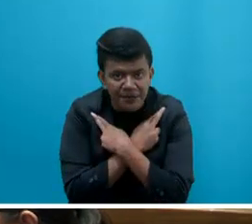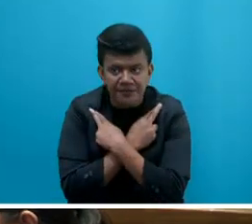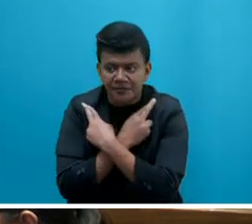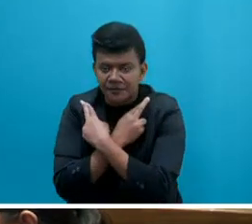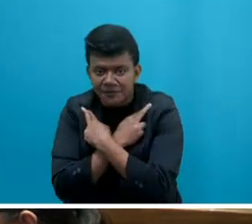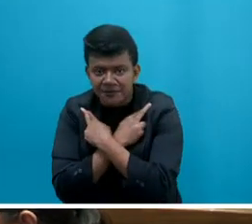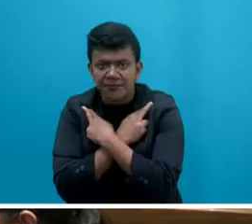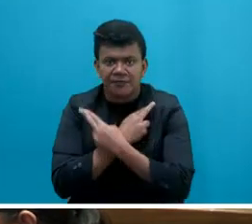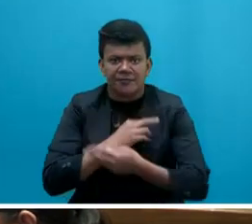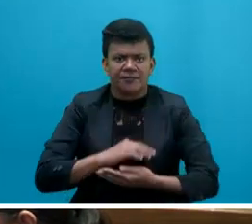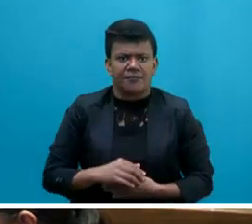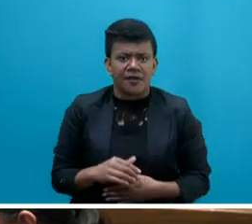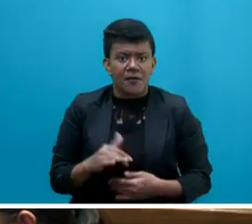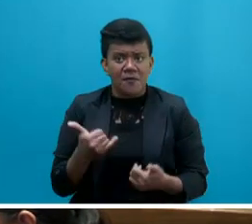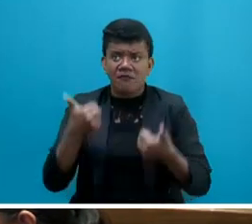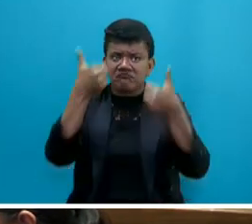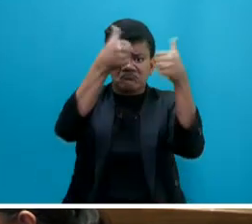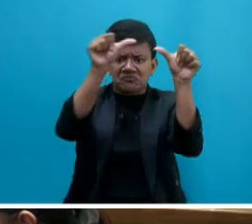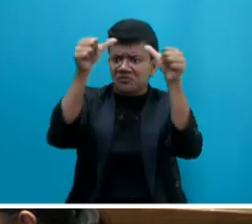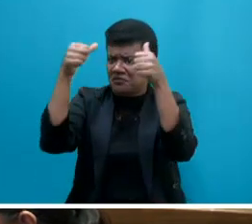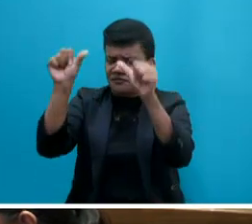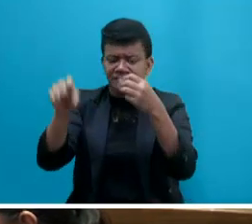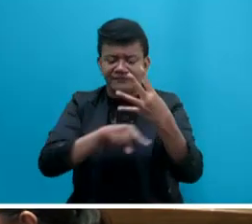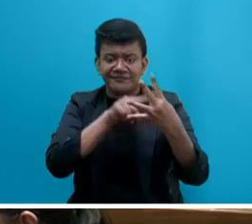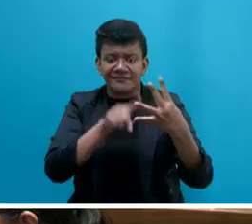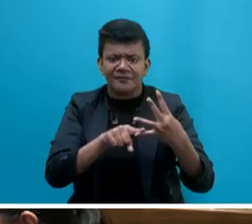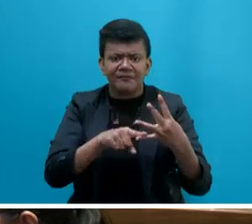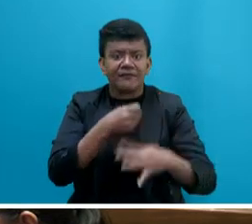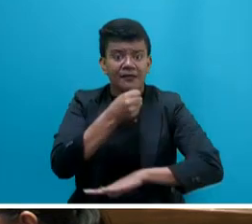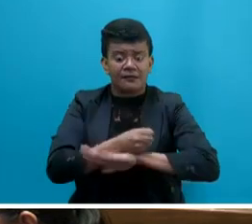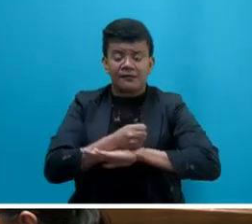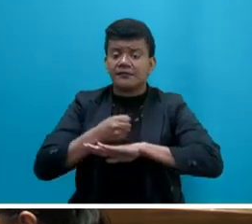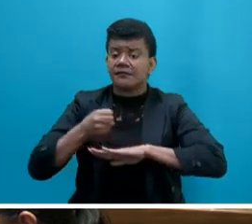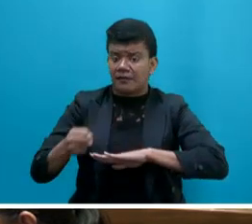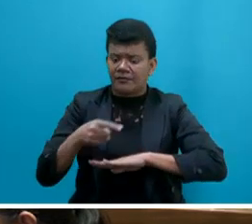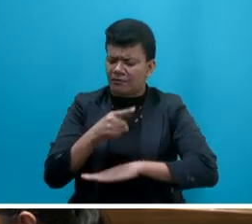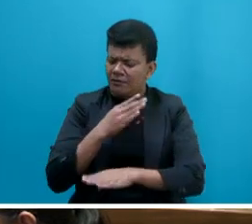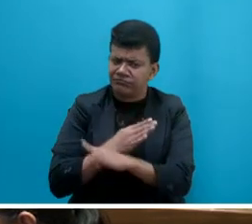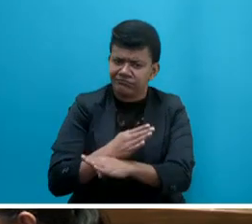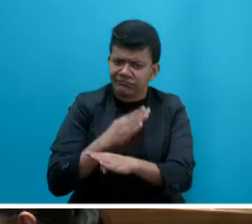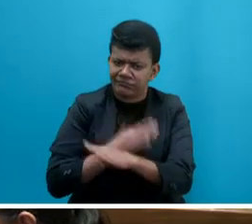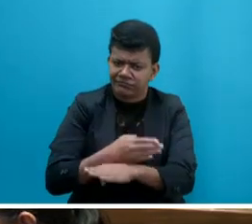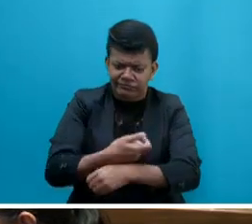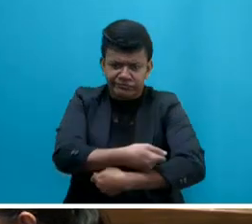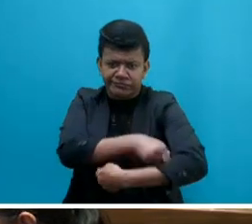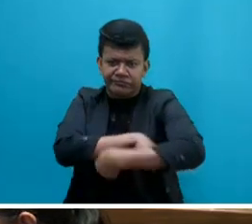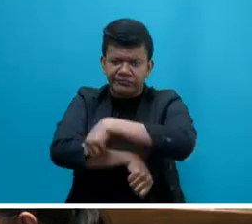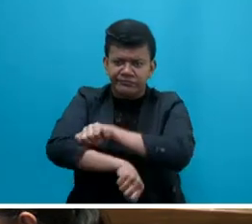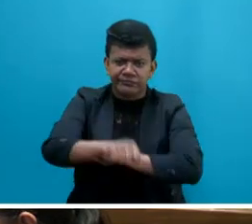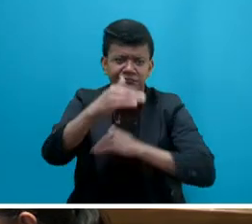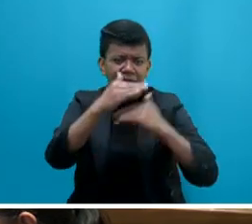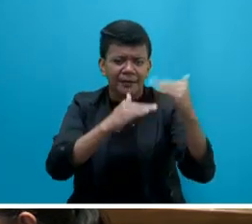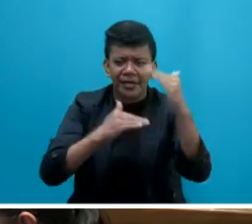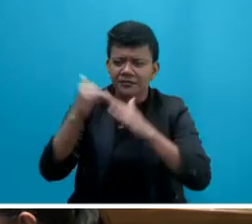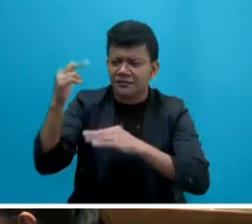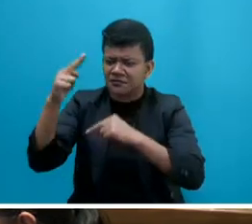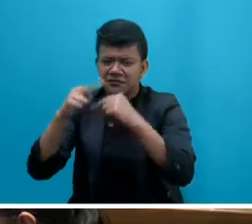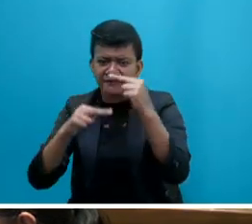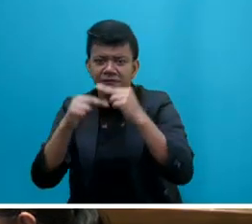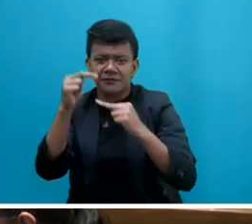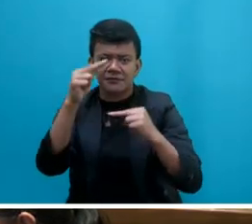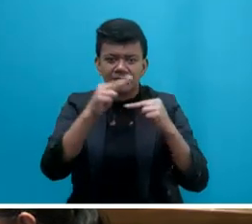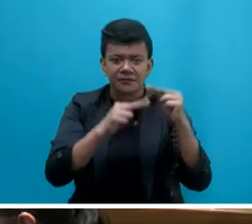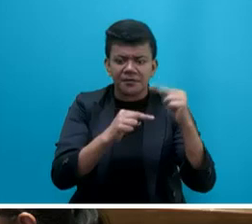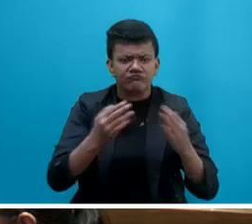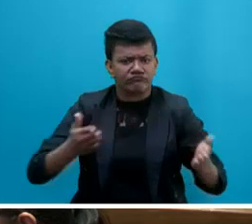In order to do this, the government is working tirelessly to build infrastructure, boost agricultural